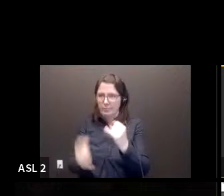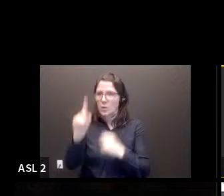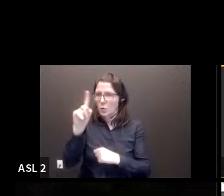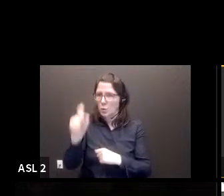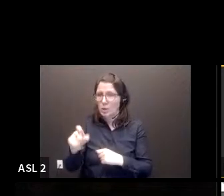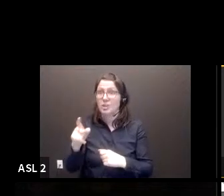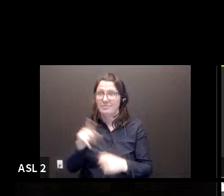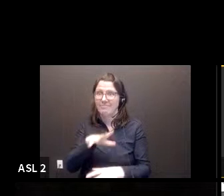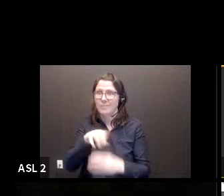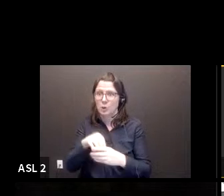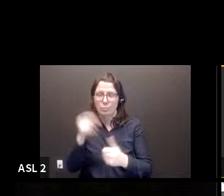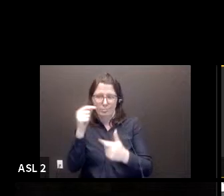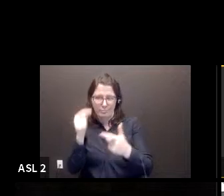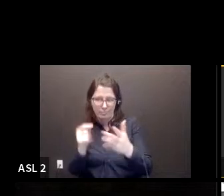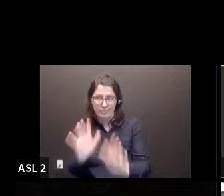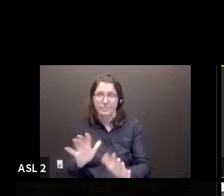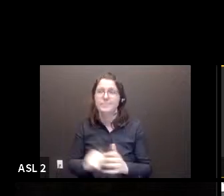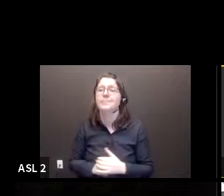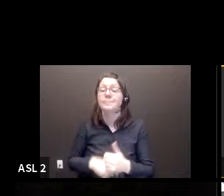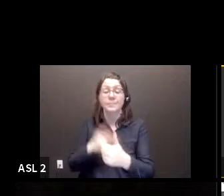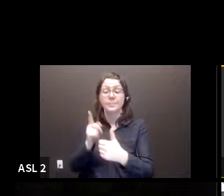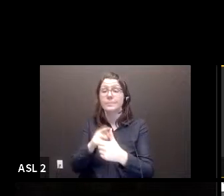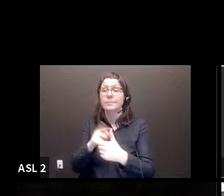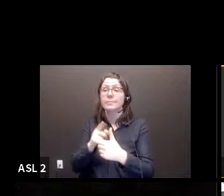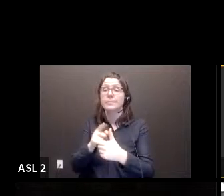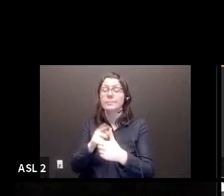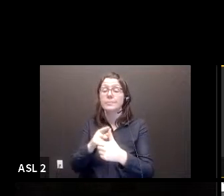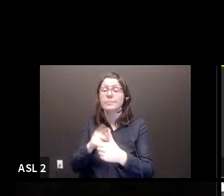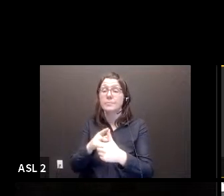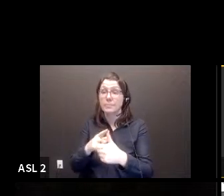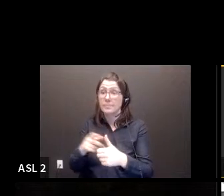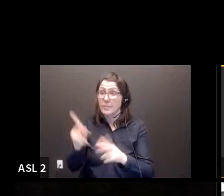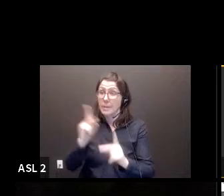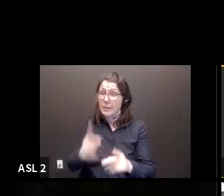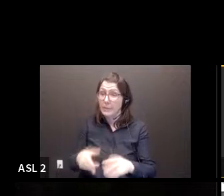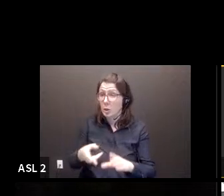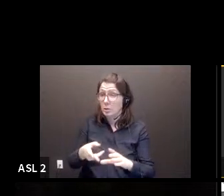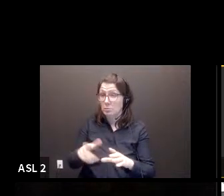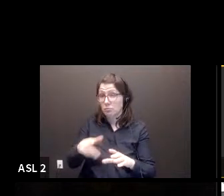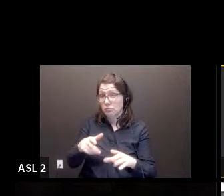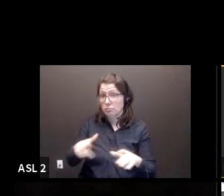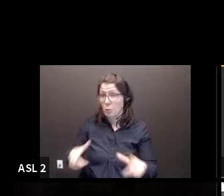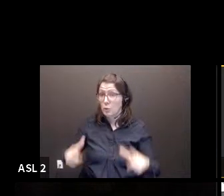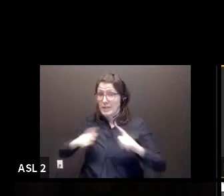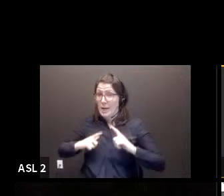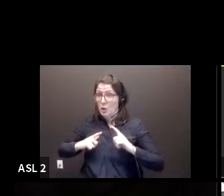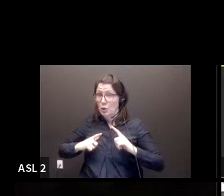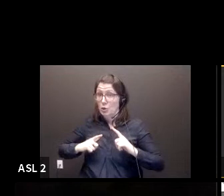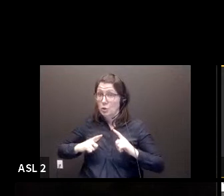parts what is the number of staff attrition we are expecting in 2022.